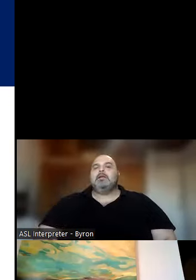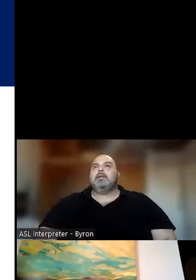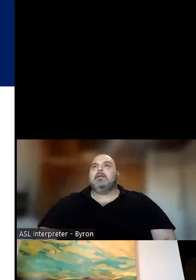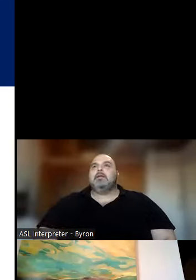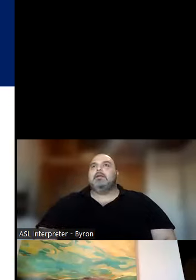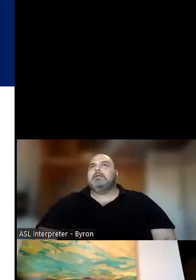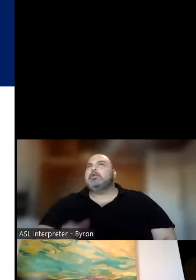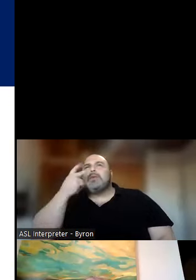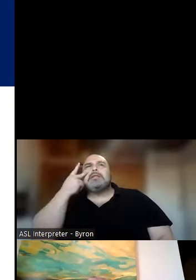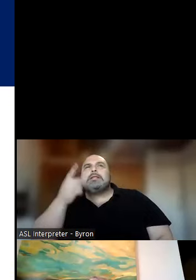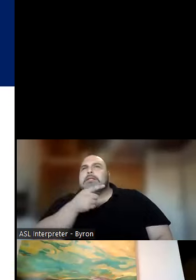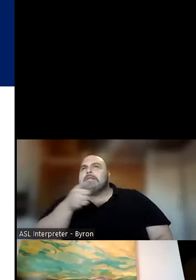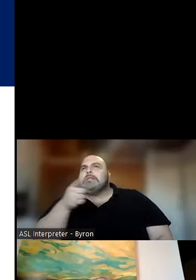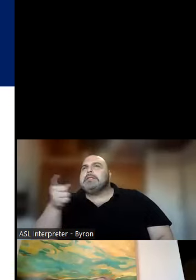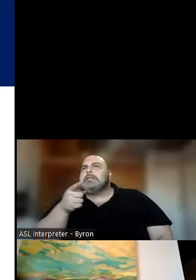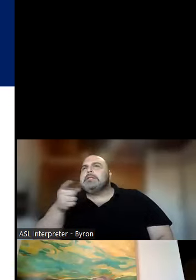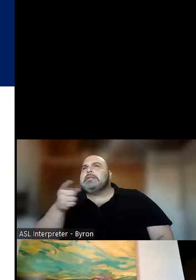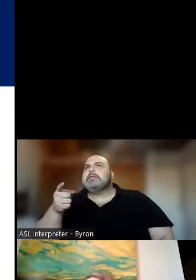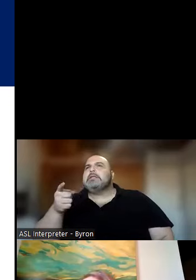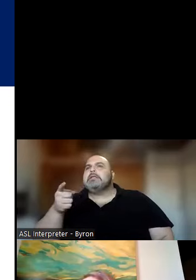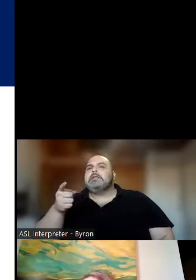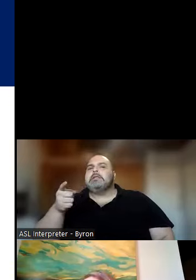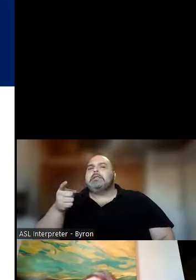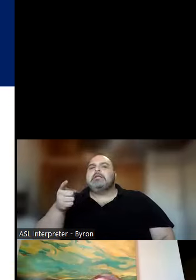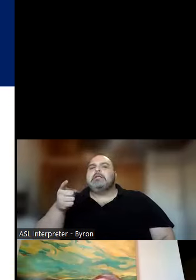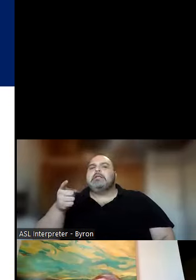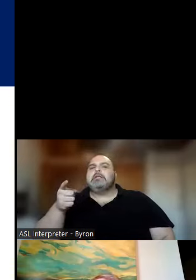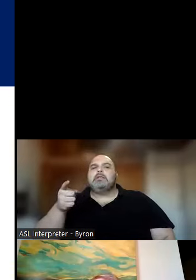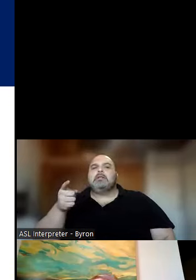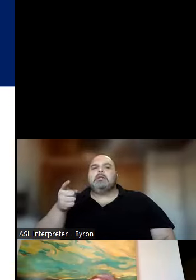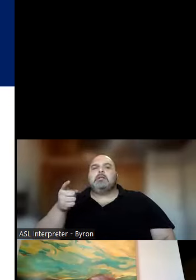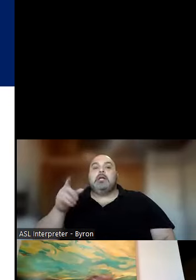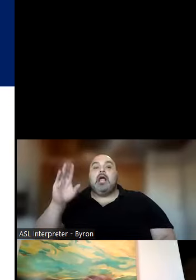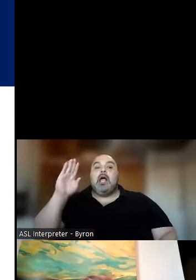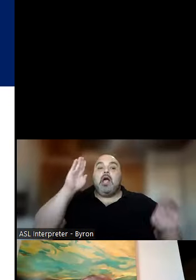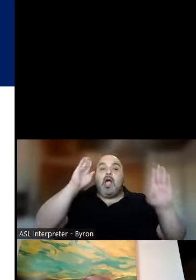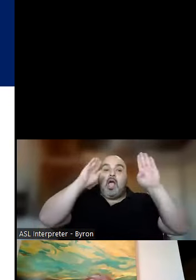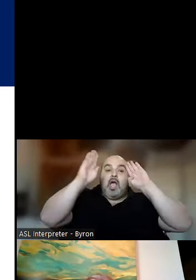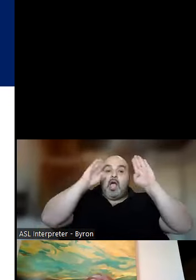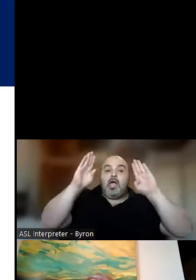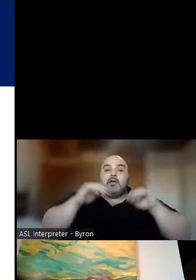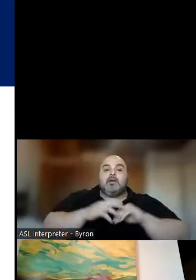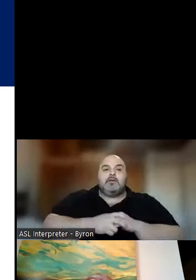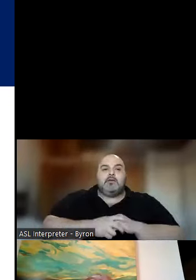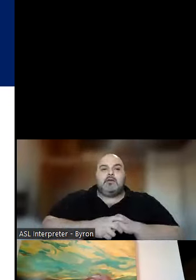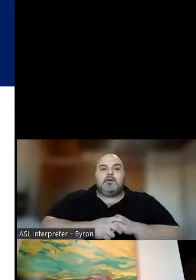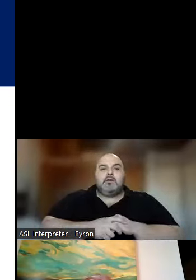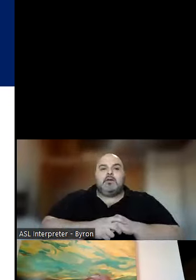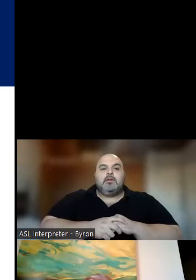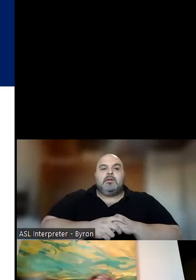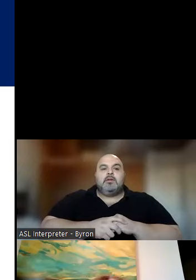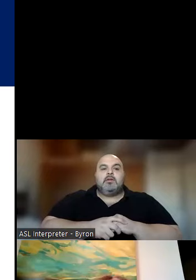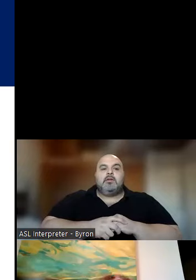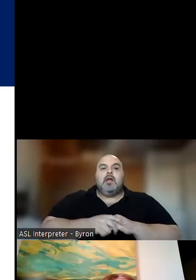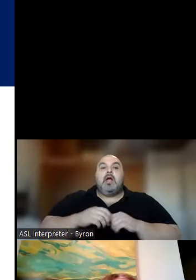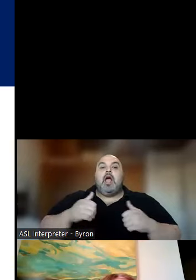Don't see Dr. Mobley yet. Pam Montana. Hi, everybody. I'm Pam Montana, living